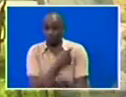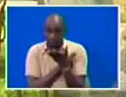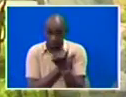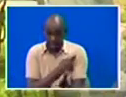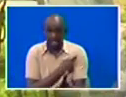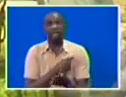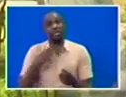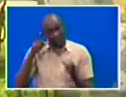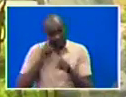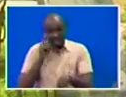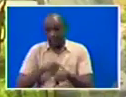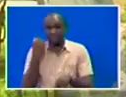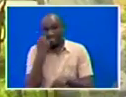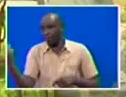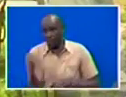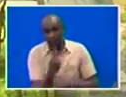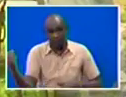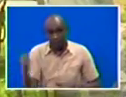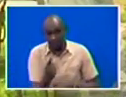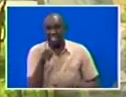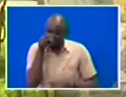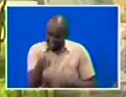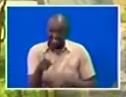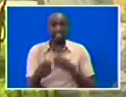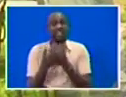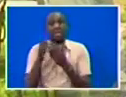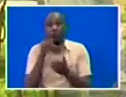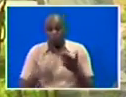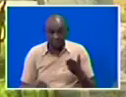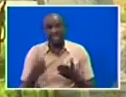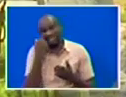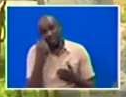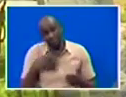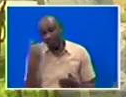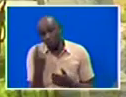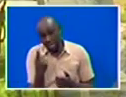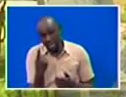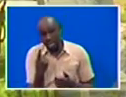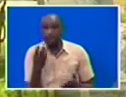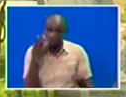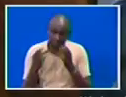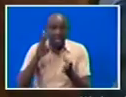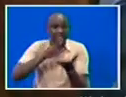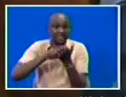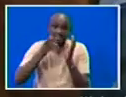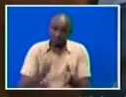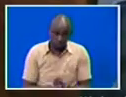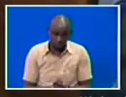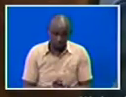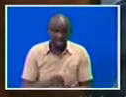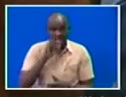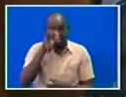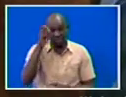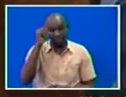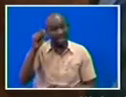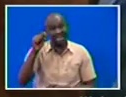ya outpatient hospitali zikuwe zinashughulikia nini wagonjwa hata kama ni registration. Ismail's experience